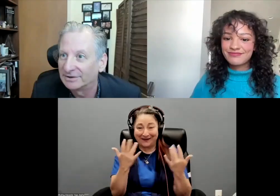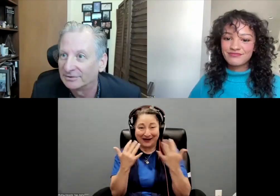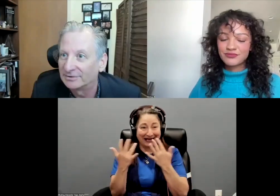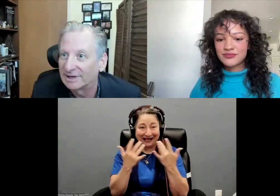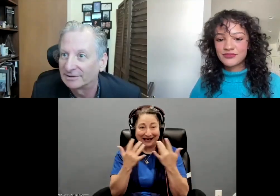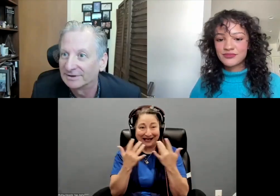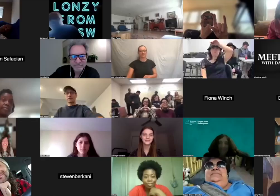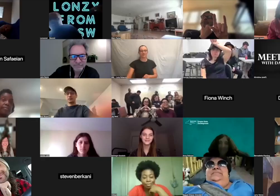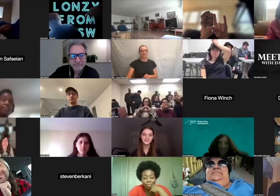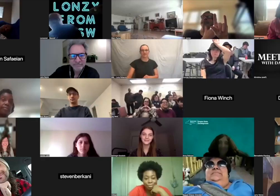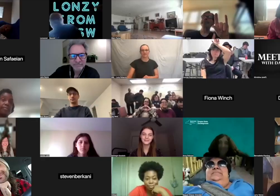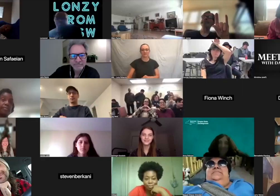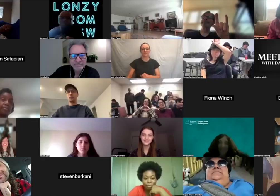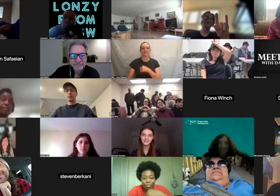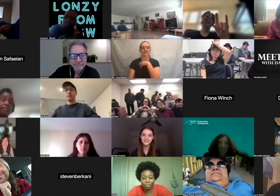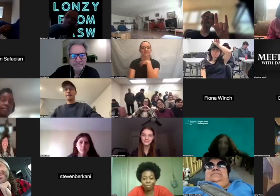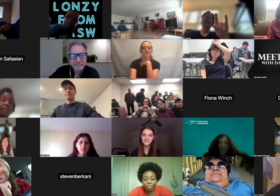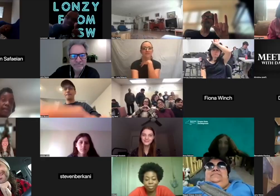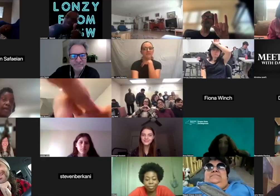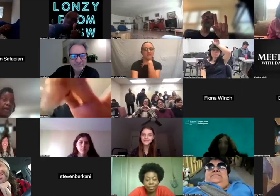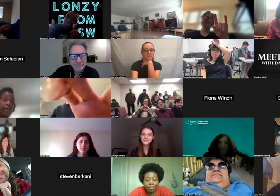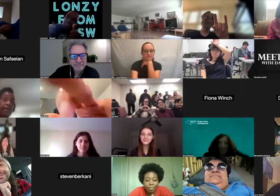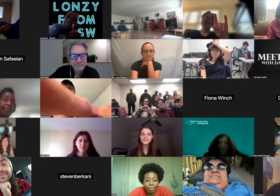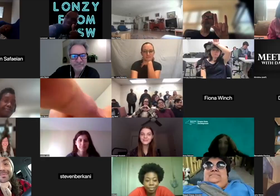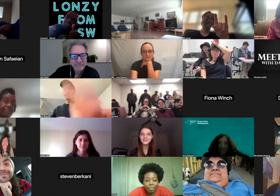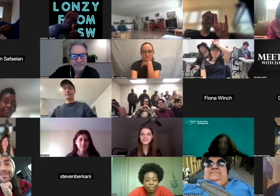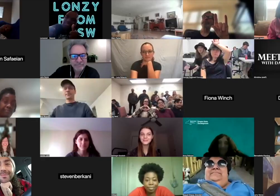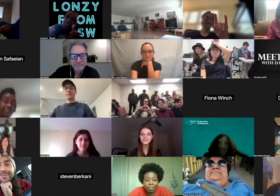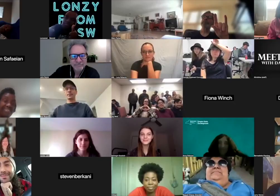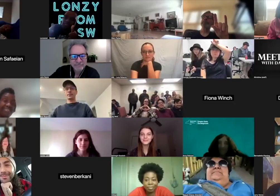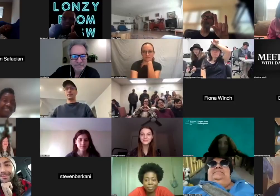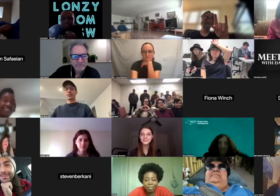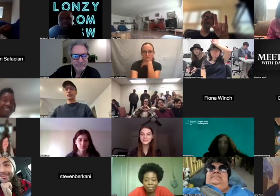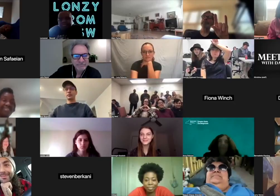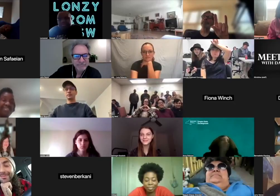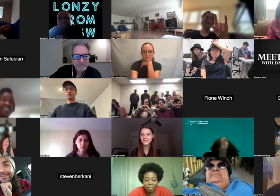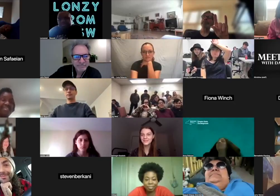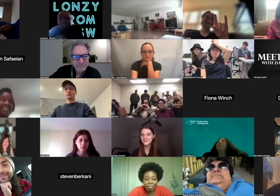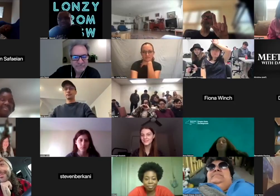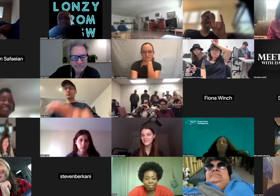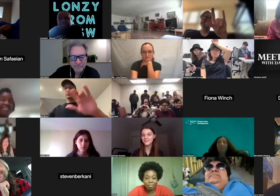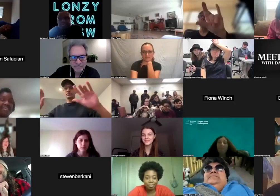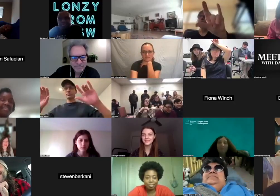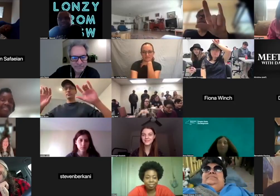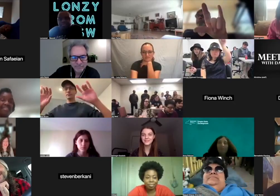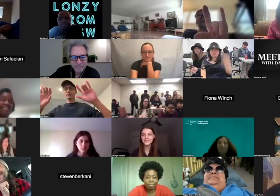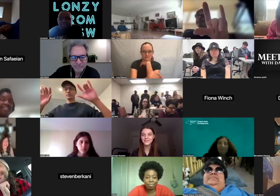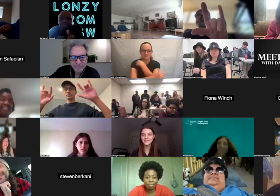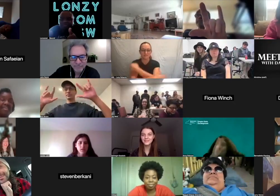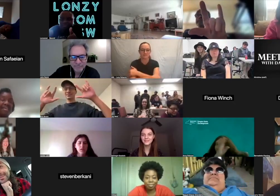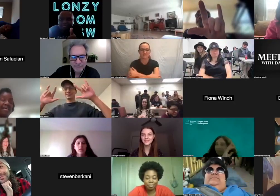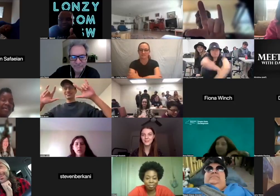gallery view, gallery view. Oh, there we go. Okay, on the count of three, Marissa, what are we going to